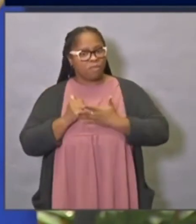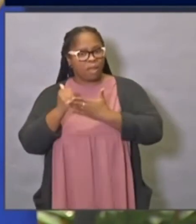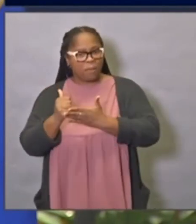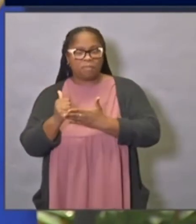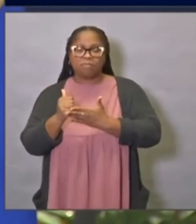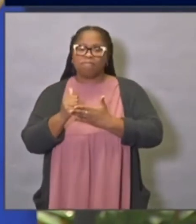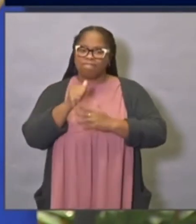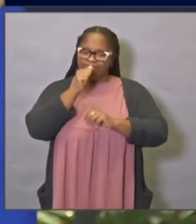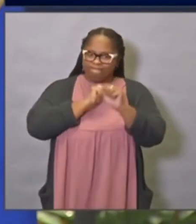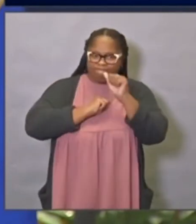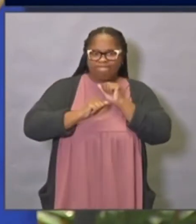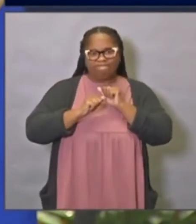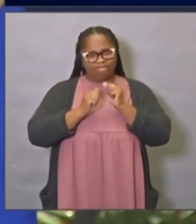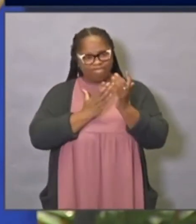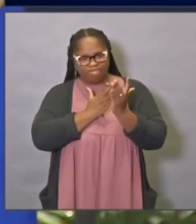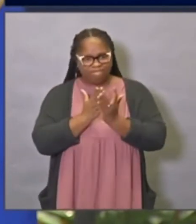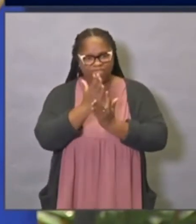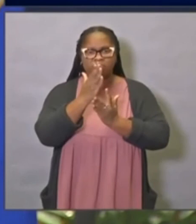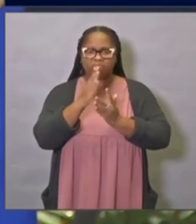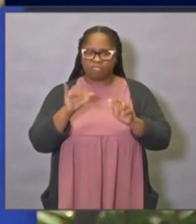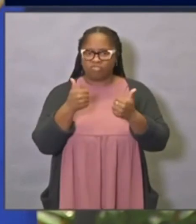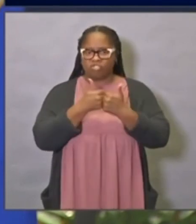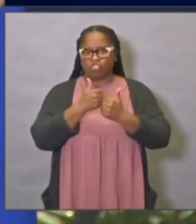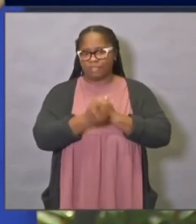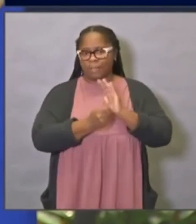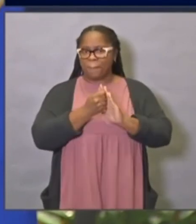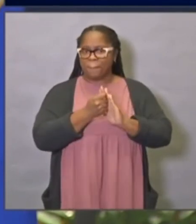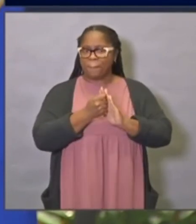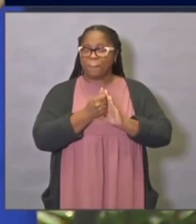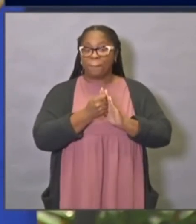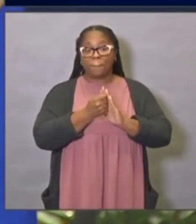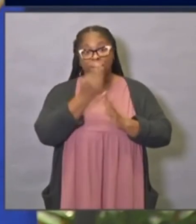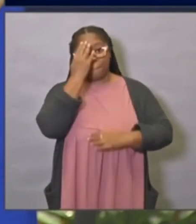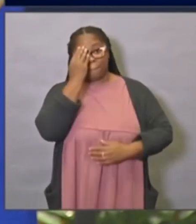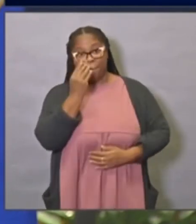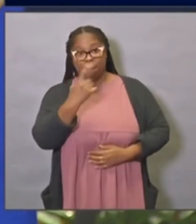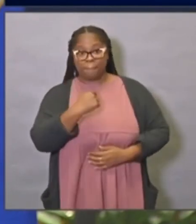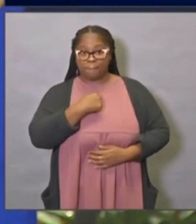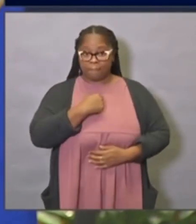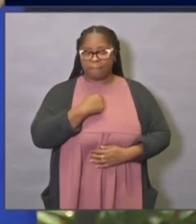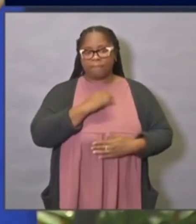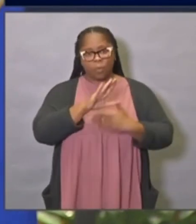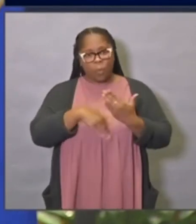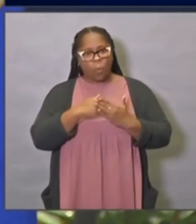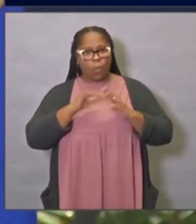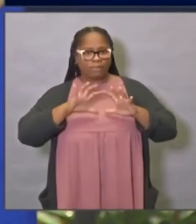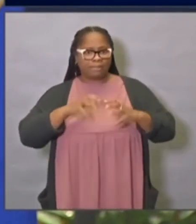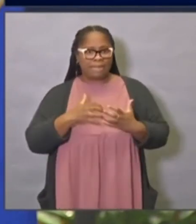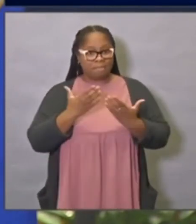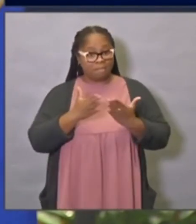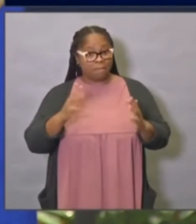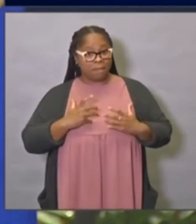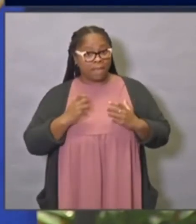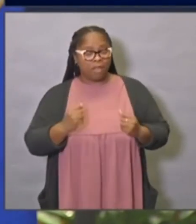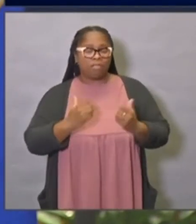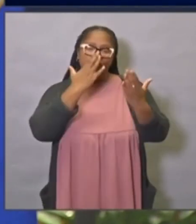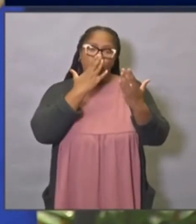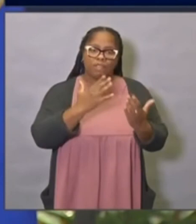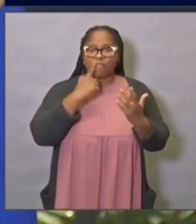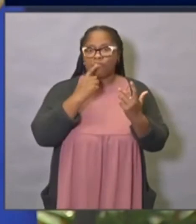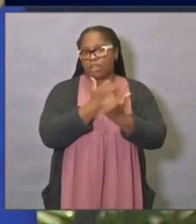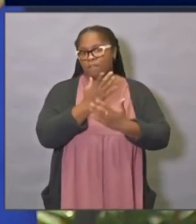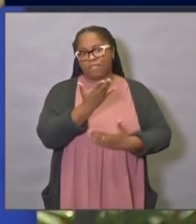very difficult time. Please know that I and our entire team at the Public Health are grateful for all you do